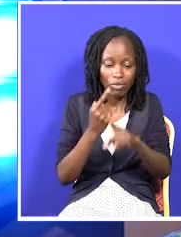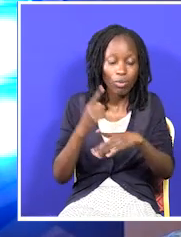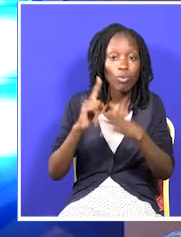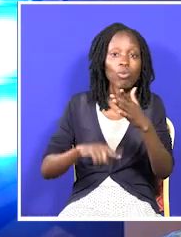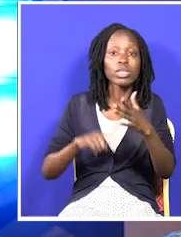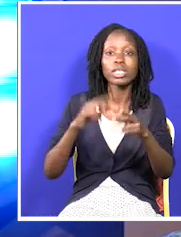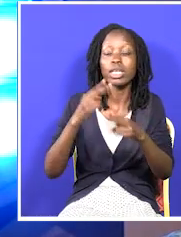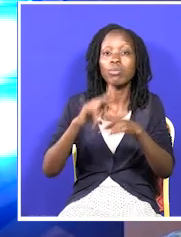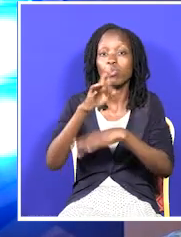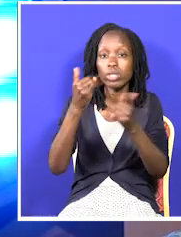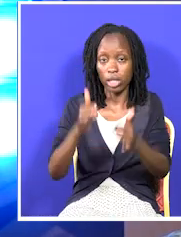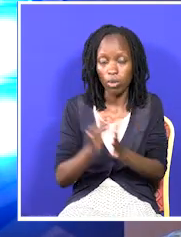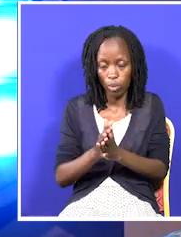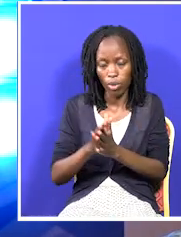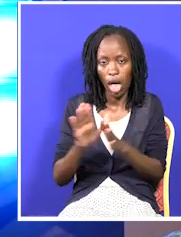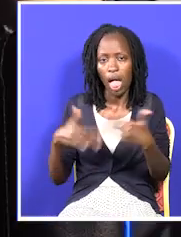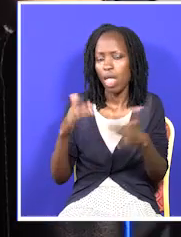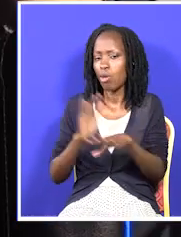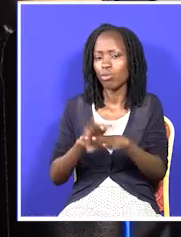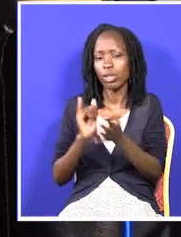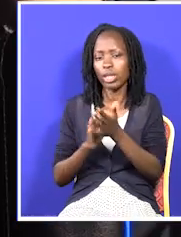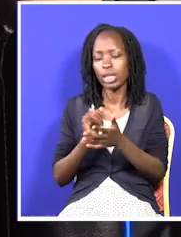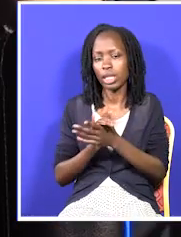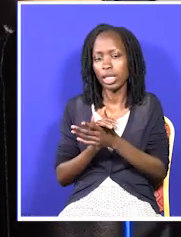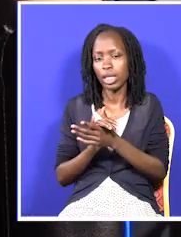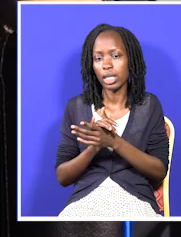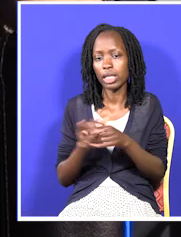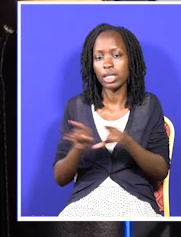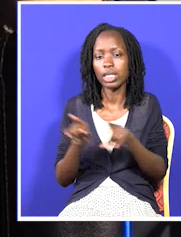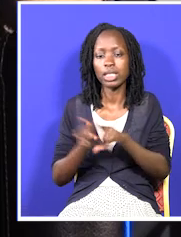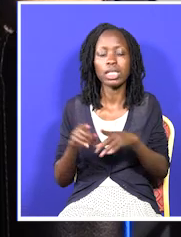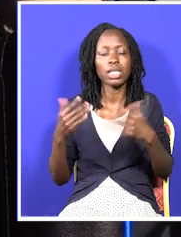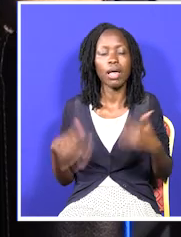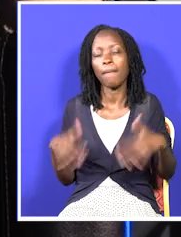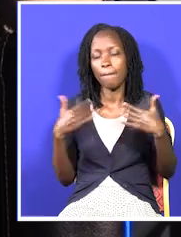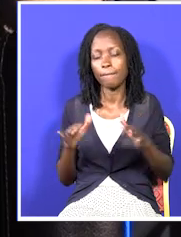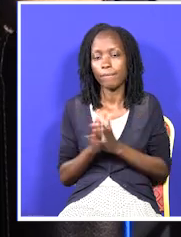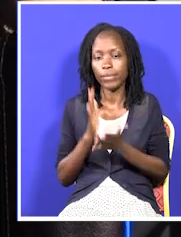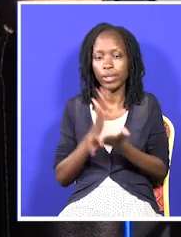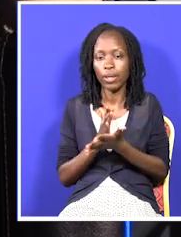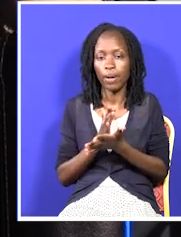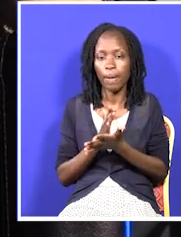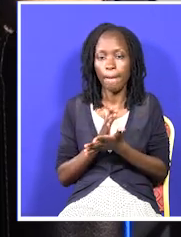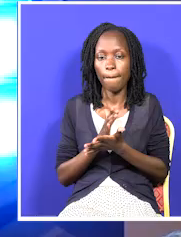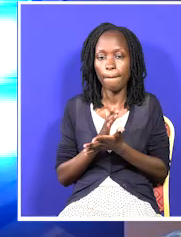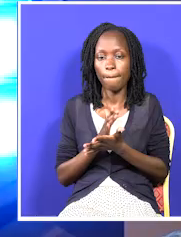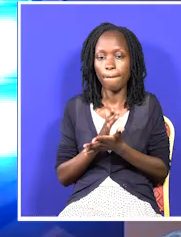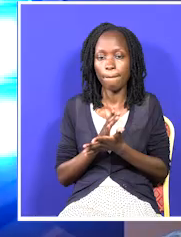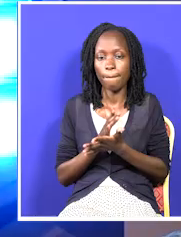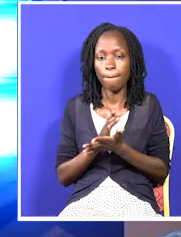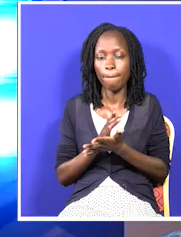you. How wonderful do you think that is? So exciting, right? Oh,